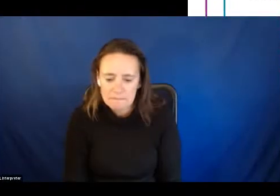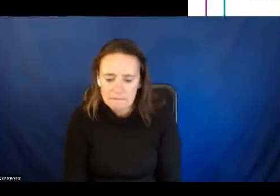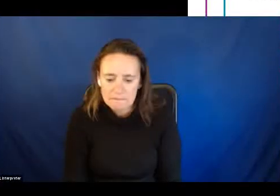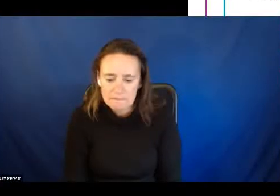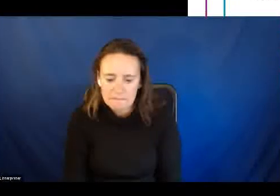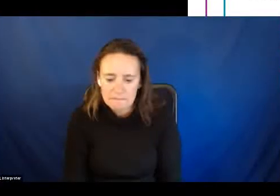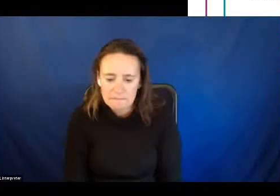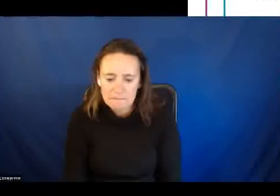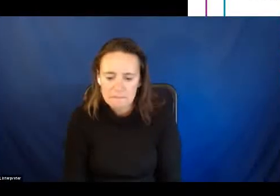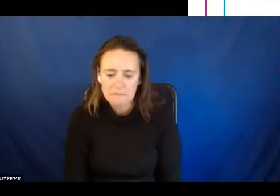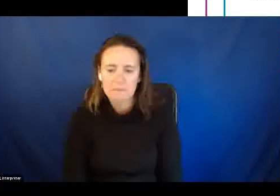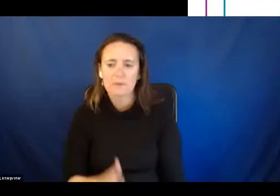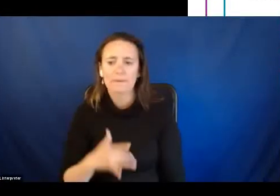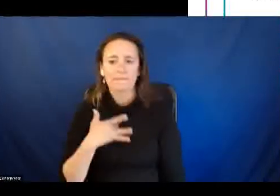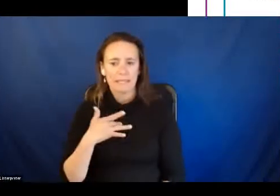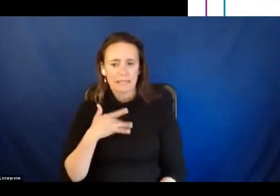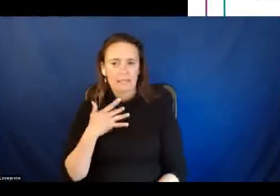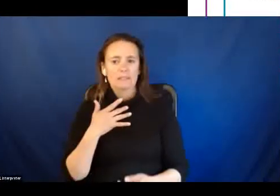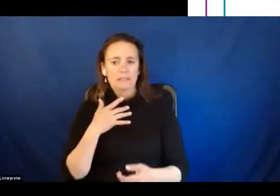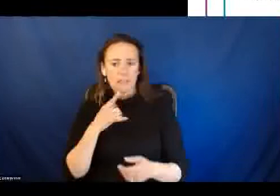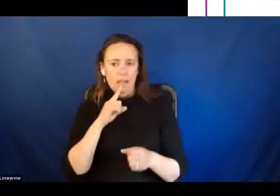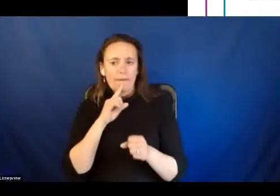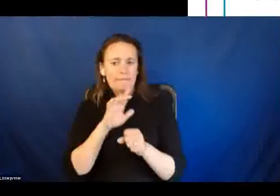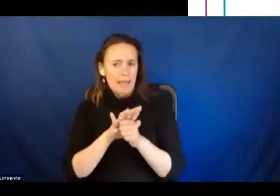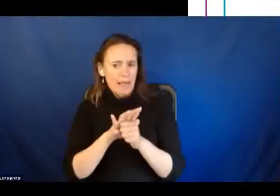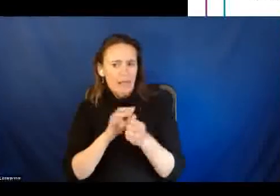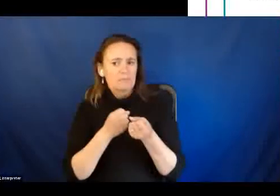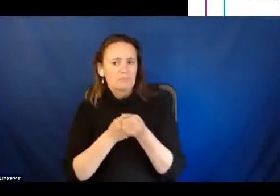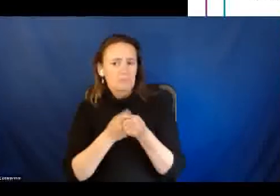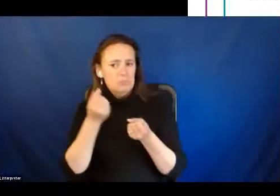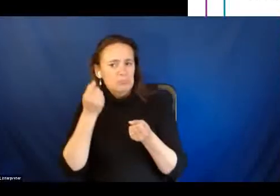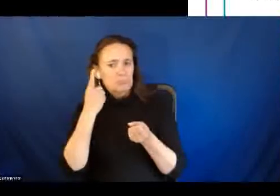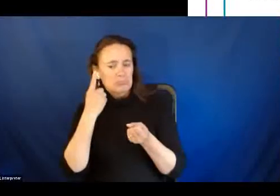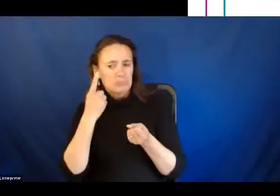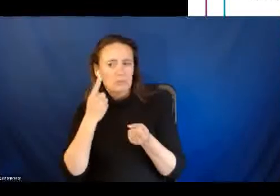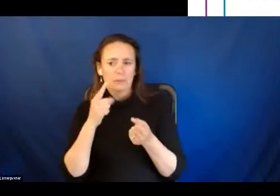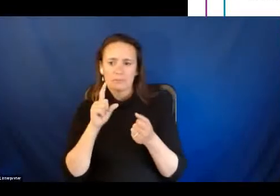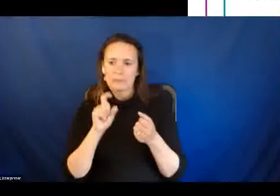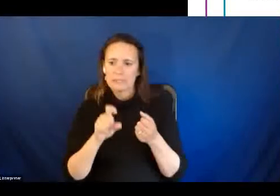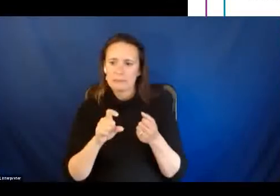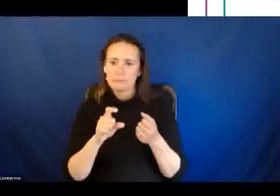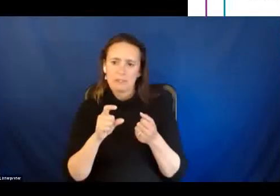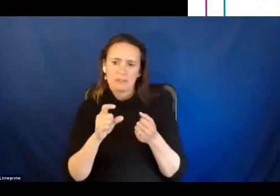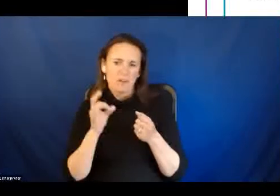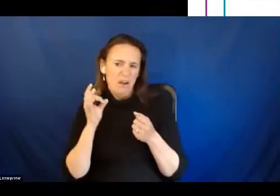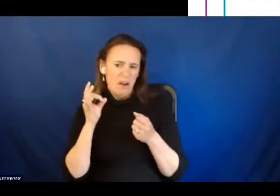That must have been awful. Would it help if someone went with you to the grocery store? Okay.